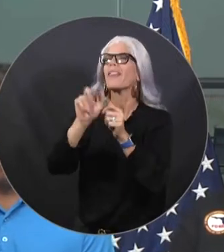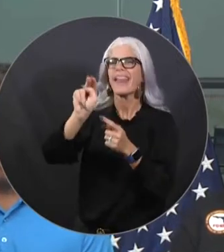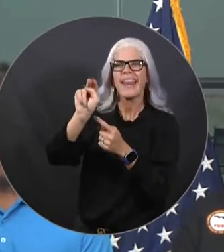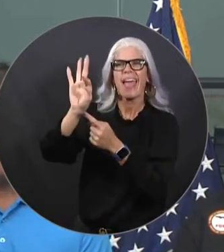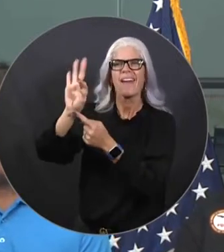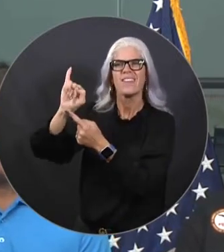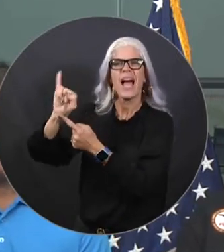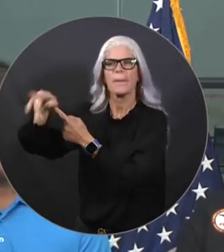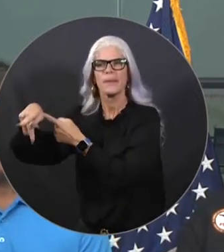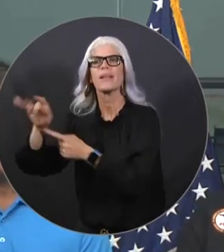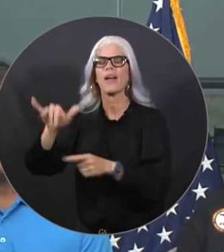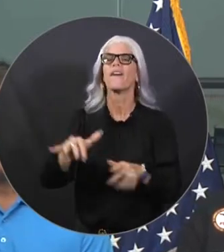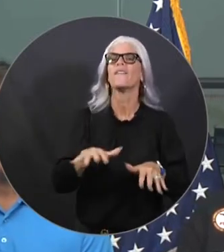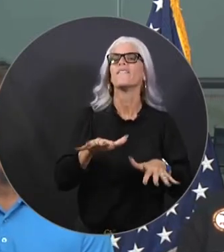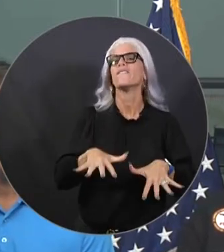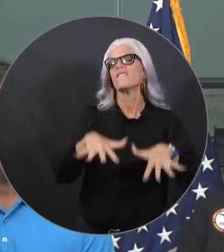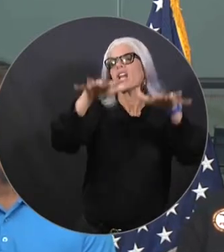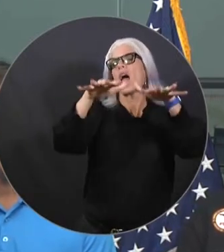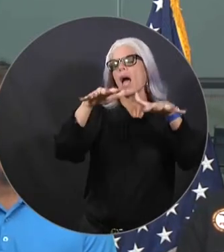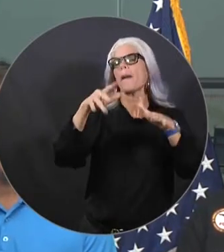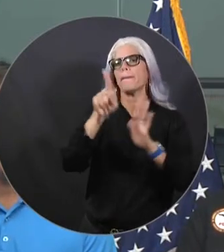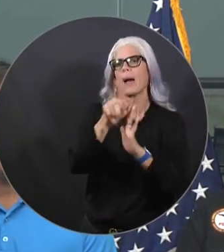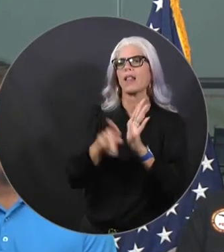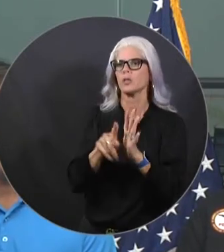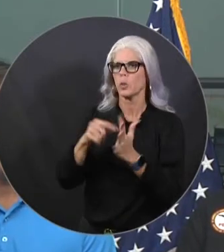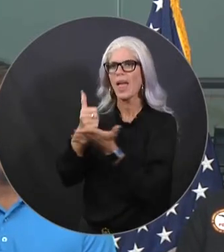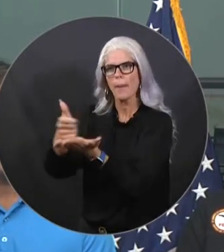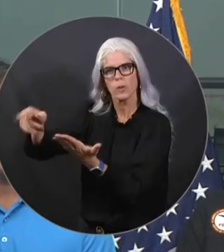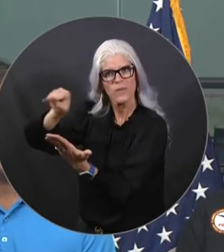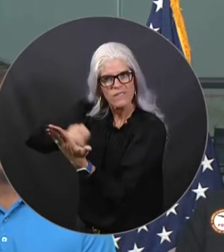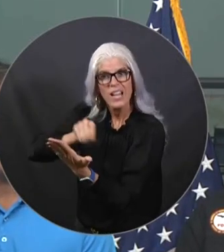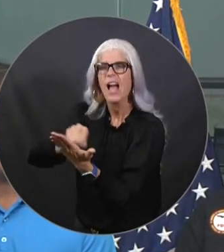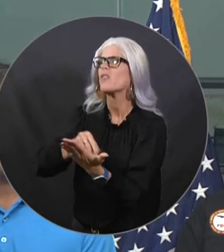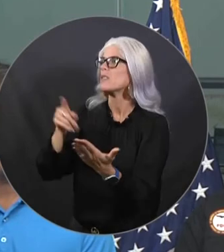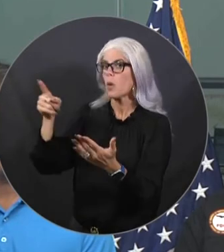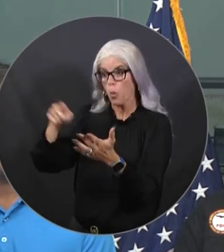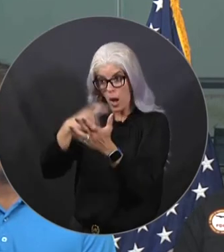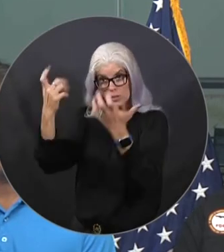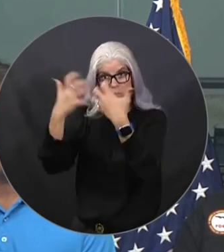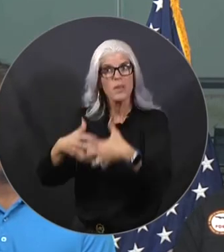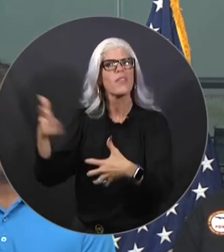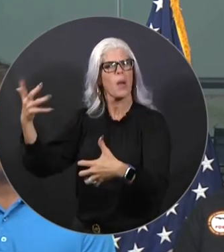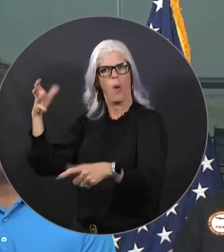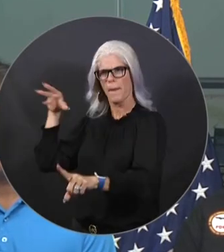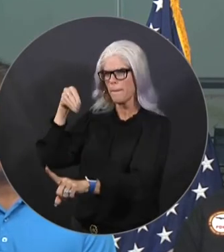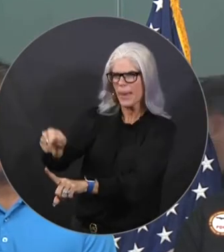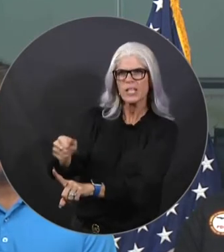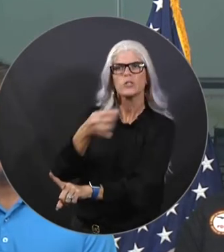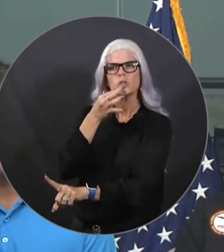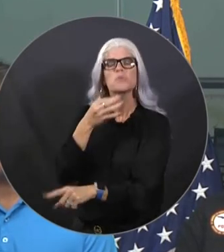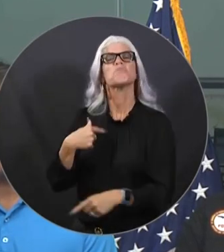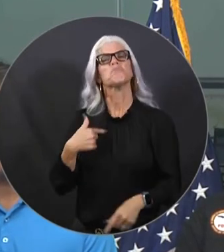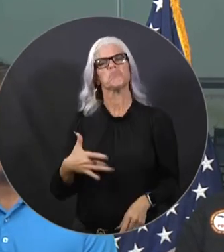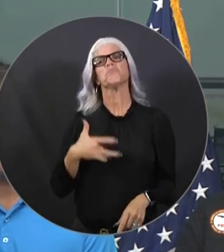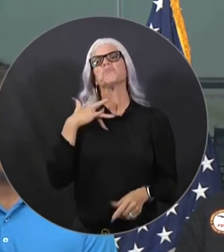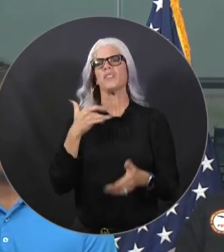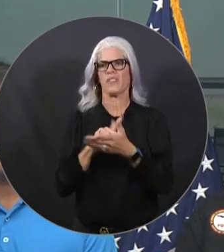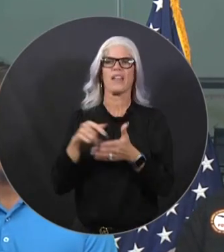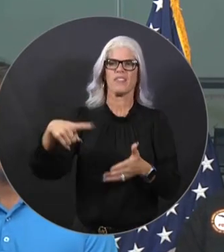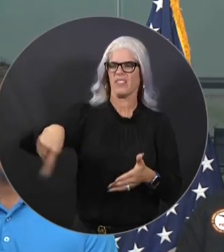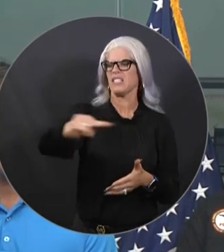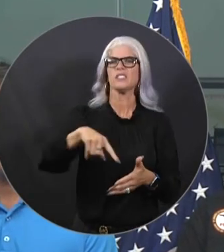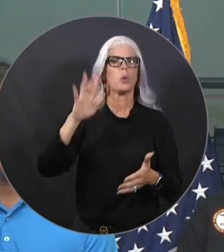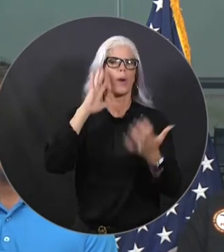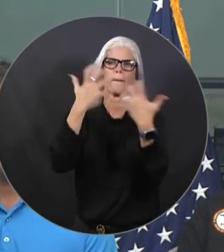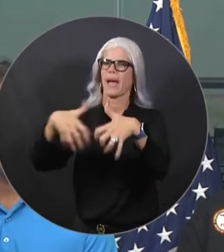claims and get those claims paid as soon as possible. And we expect that will be done without much delay from